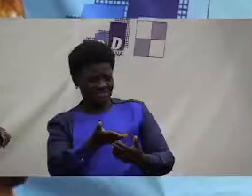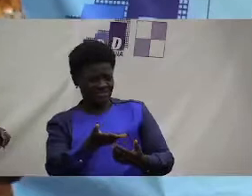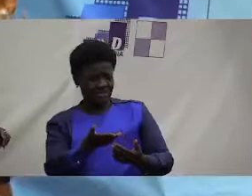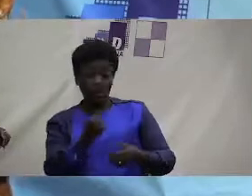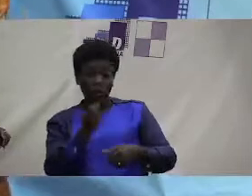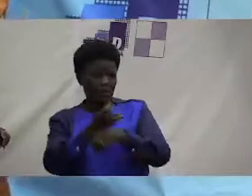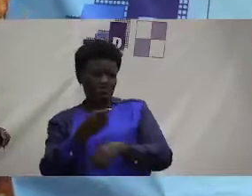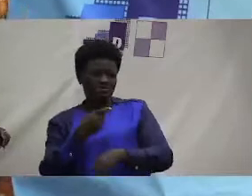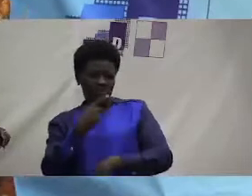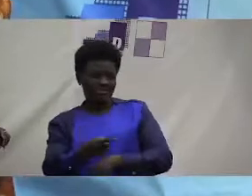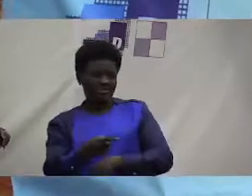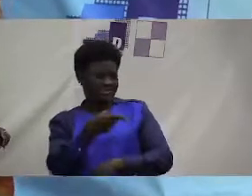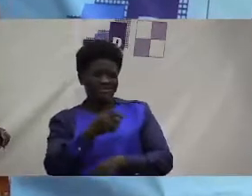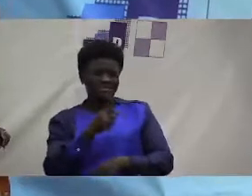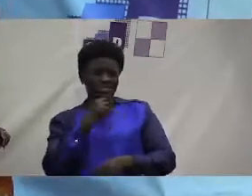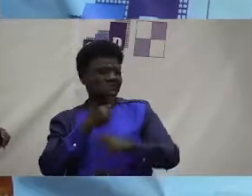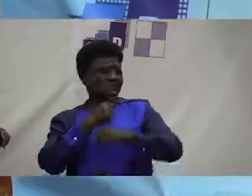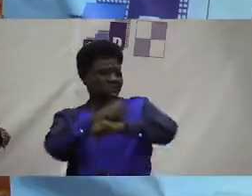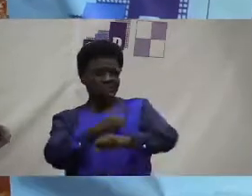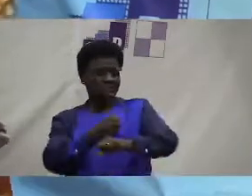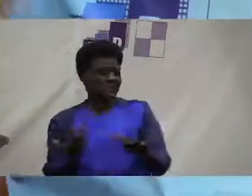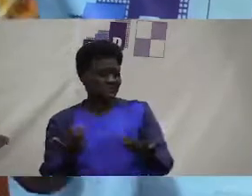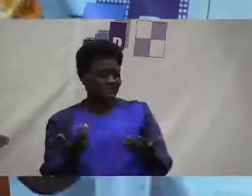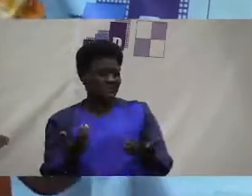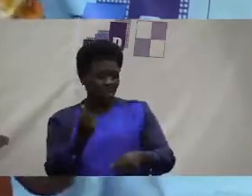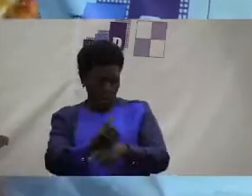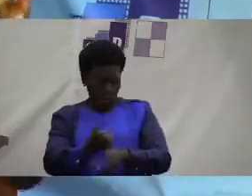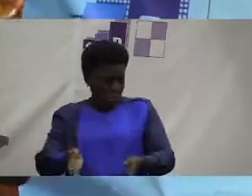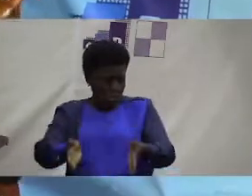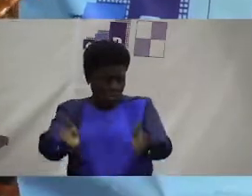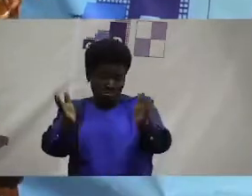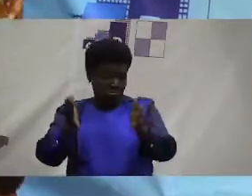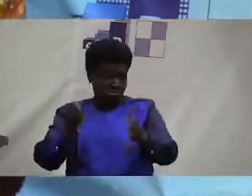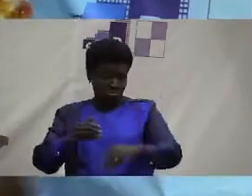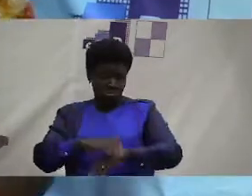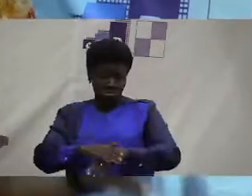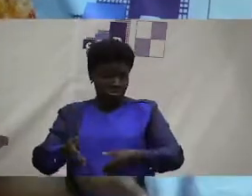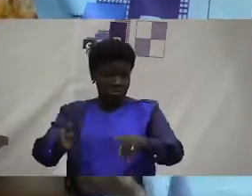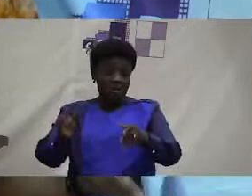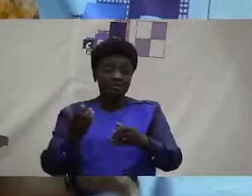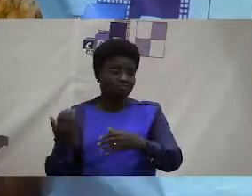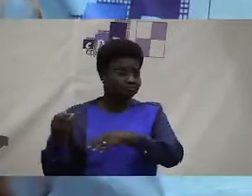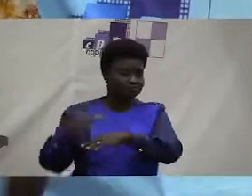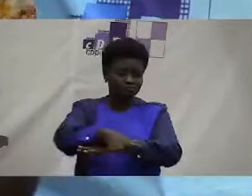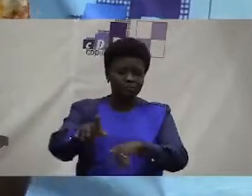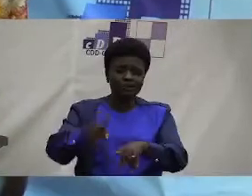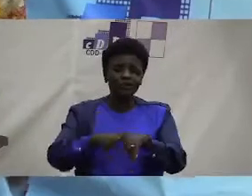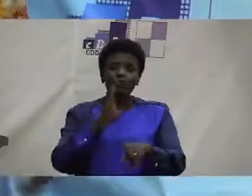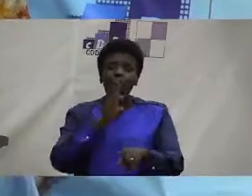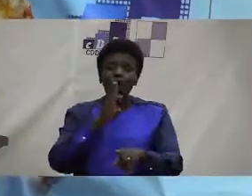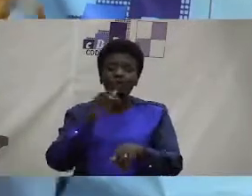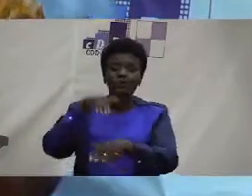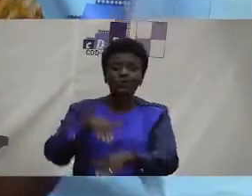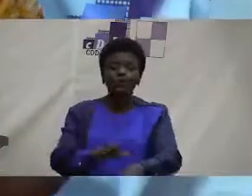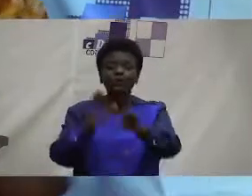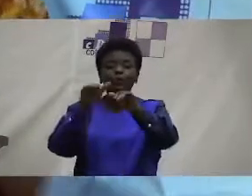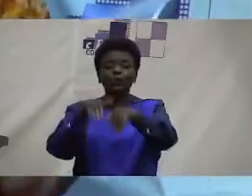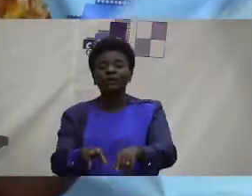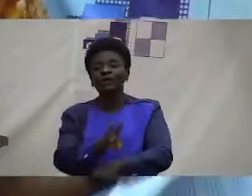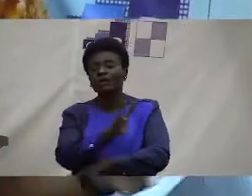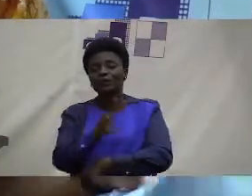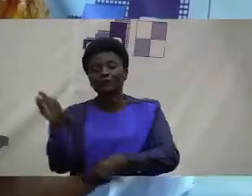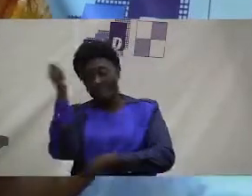mentioning that this insecurity is already on its way into coastal West Africa. What are we doing in terms